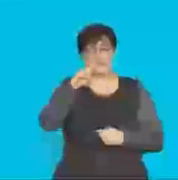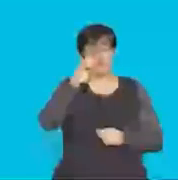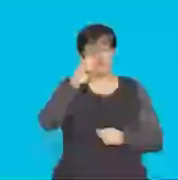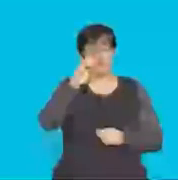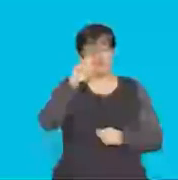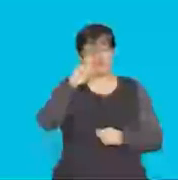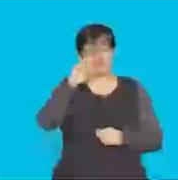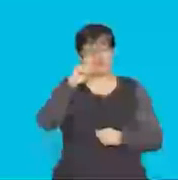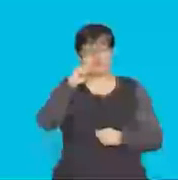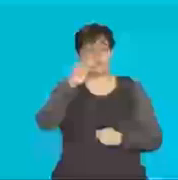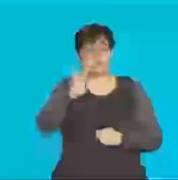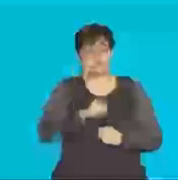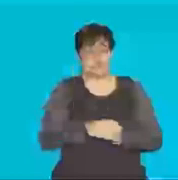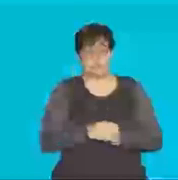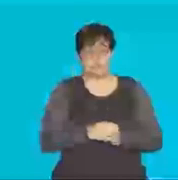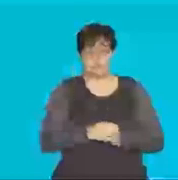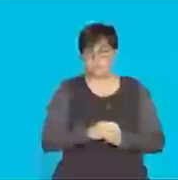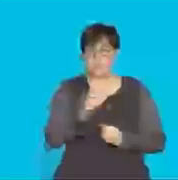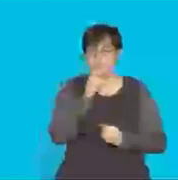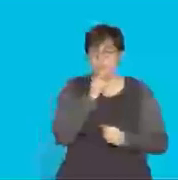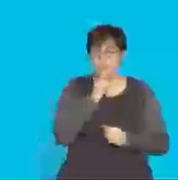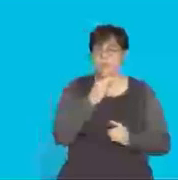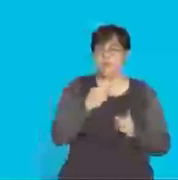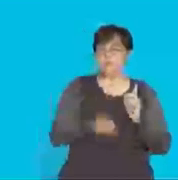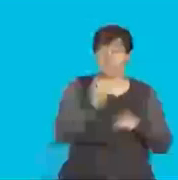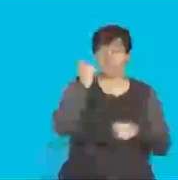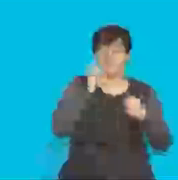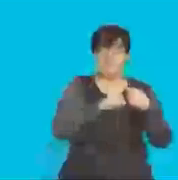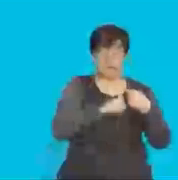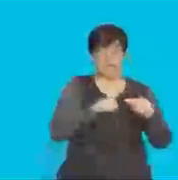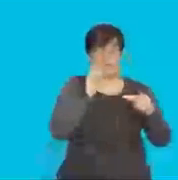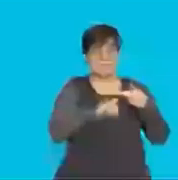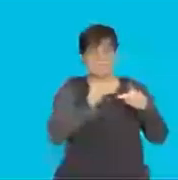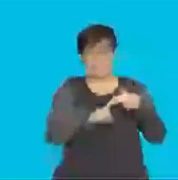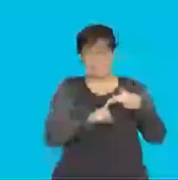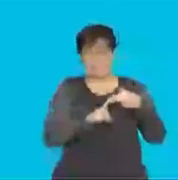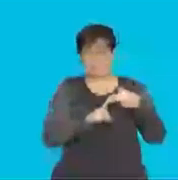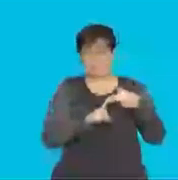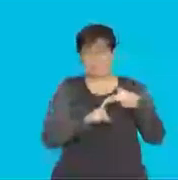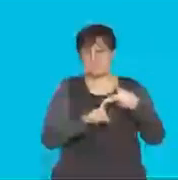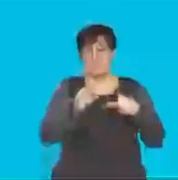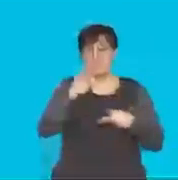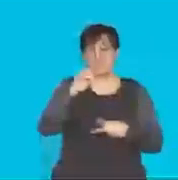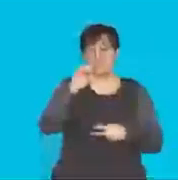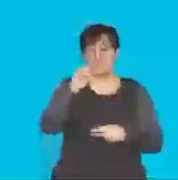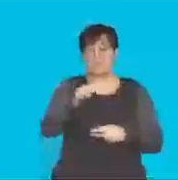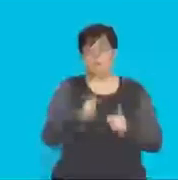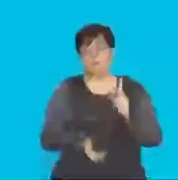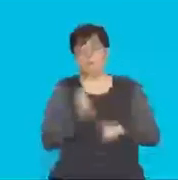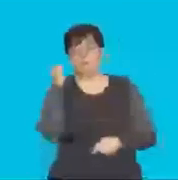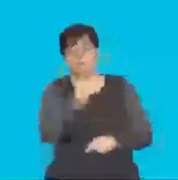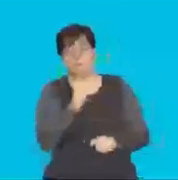Now let's determine the genotypes of the first and second foal. Now if you go back to the question, the